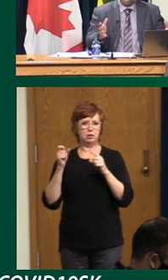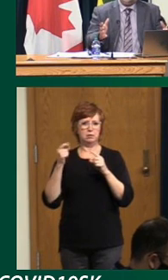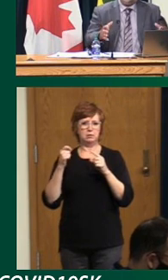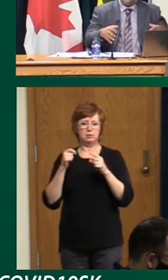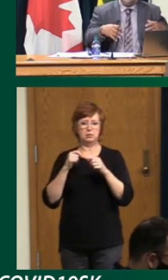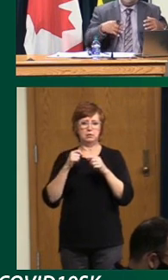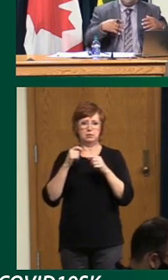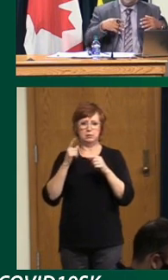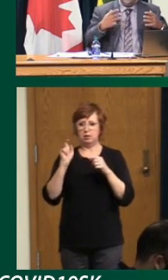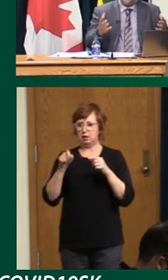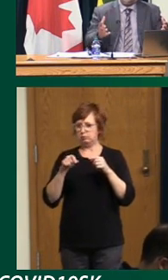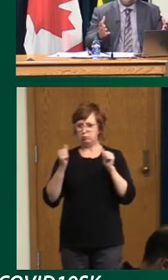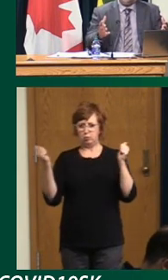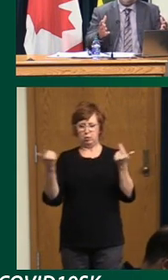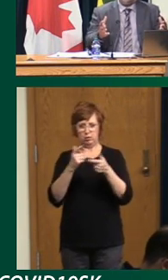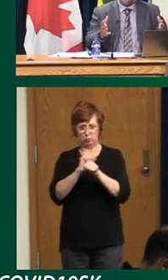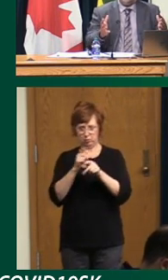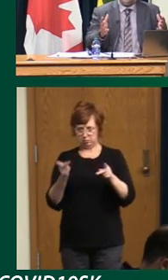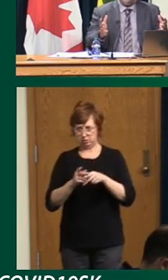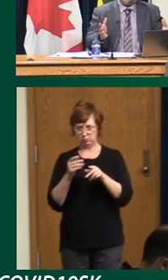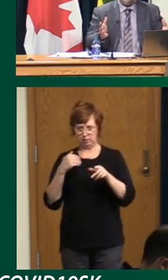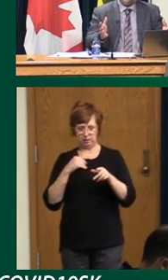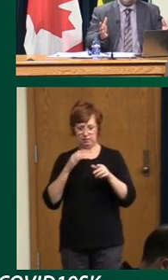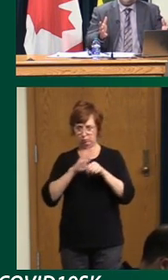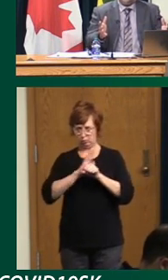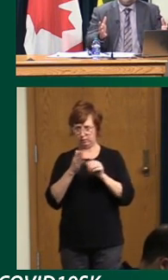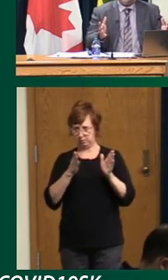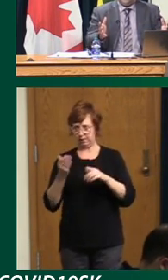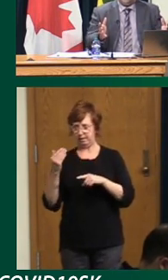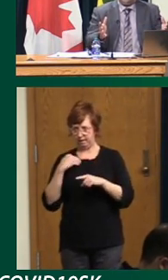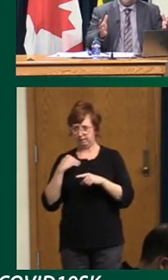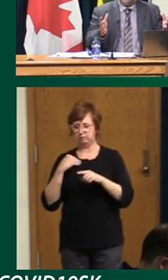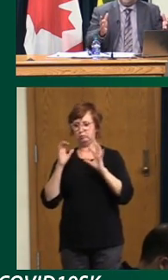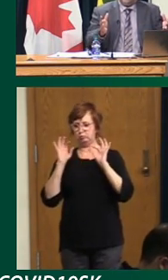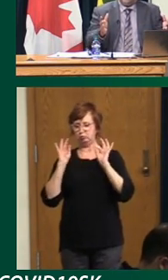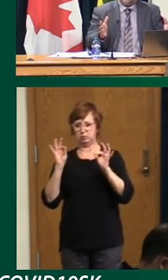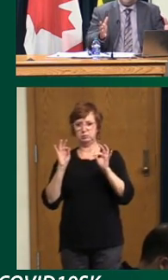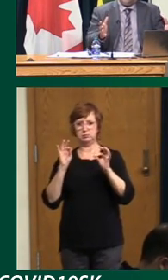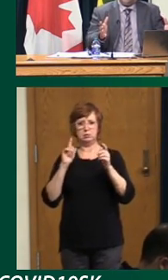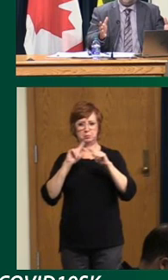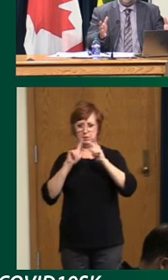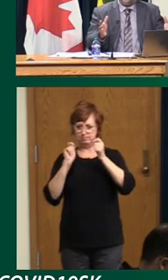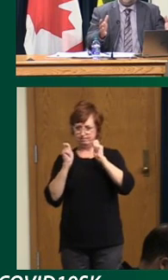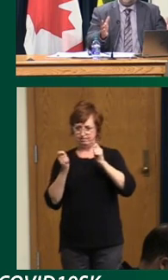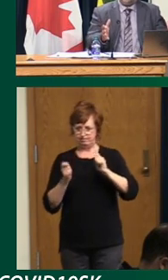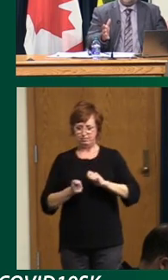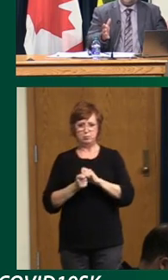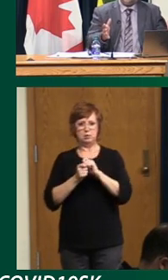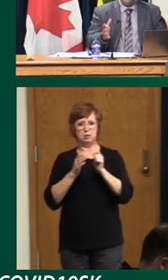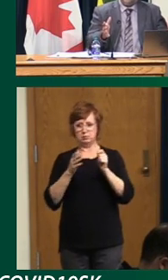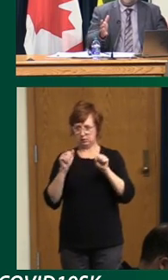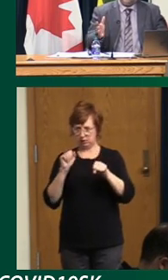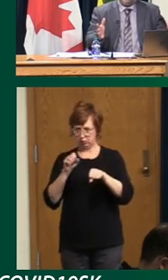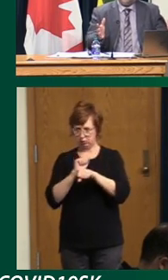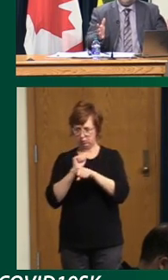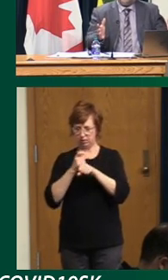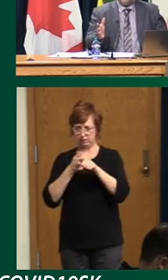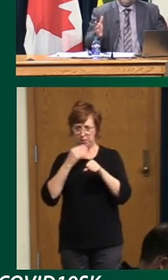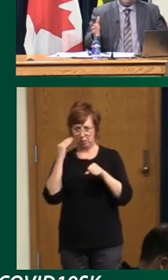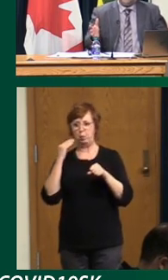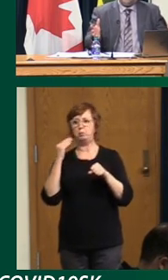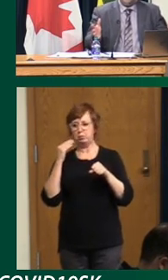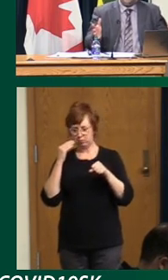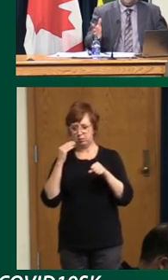workplaces do, but they just need to revise that, make sure that they're following those plans. People who were able to work from home came back